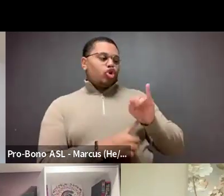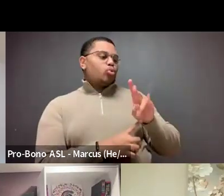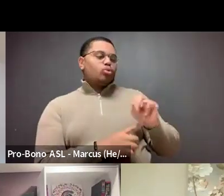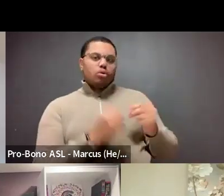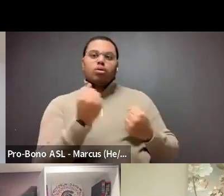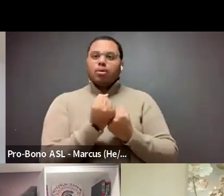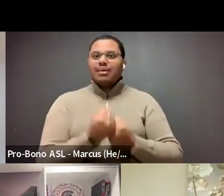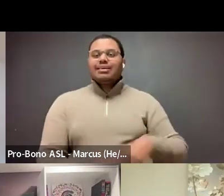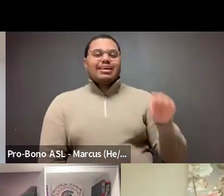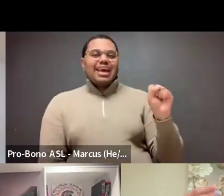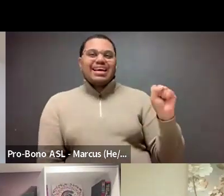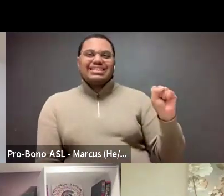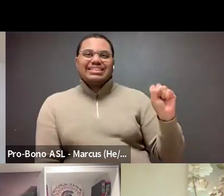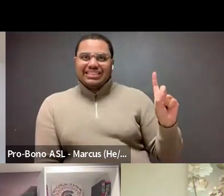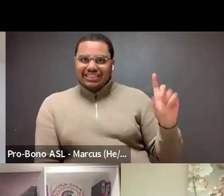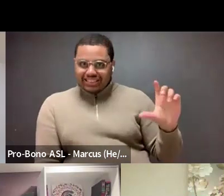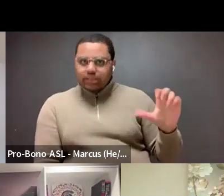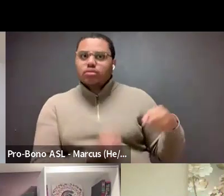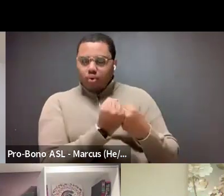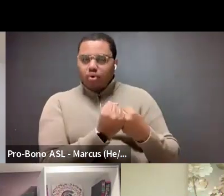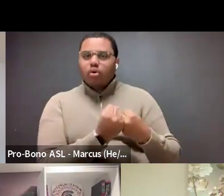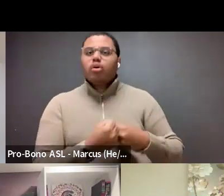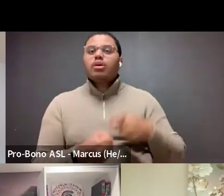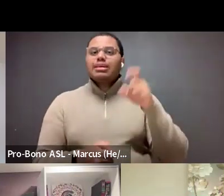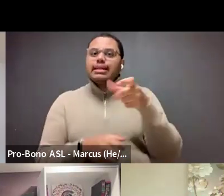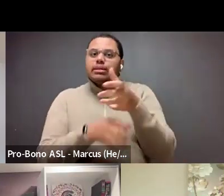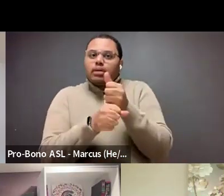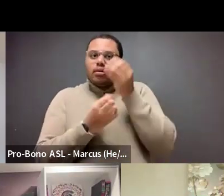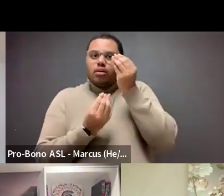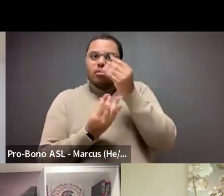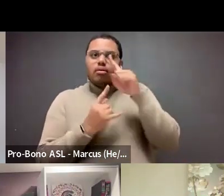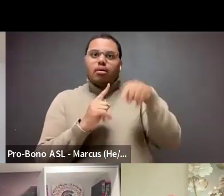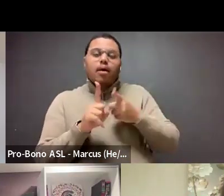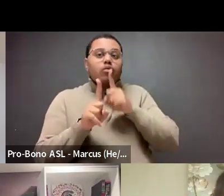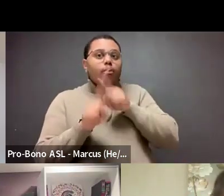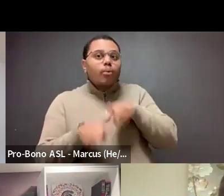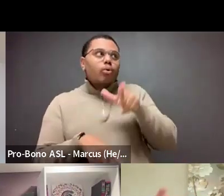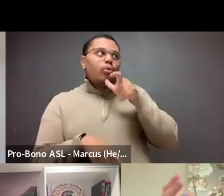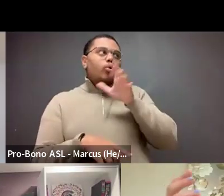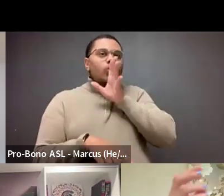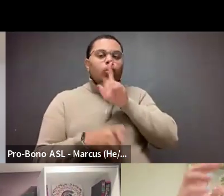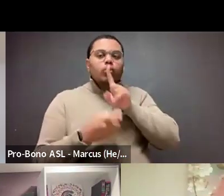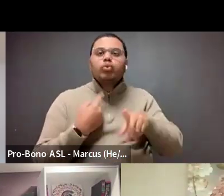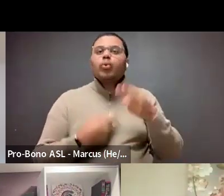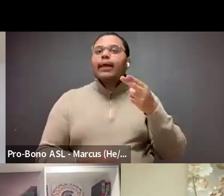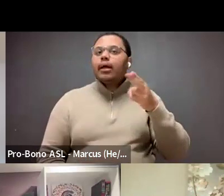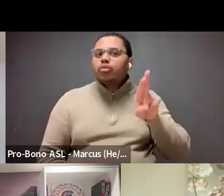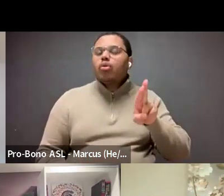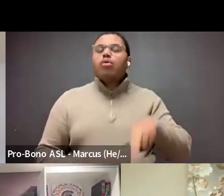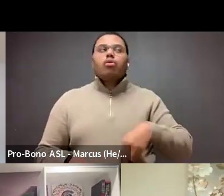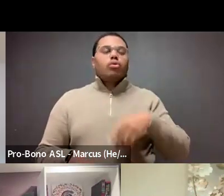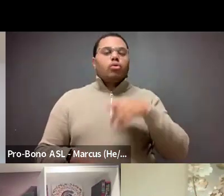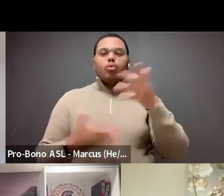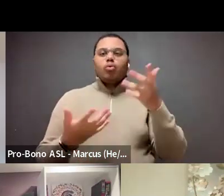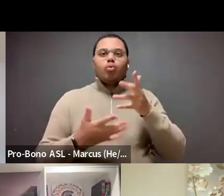SDC supports us as well. You need to be getting information about reporting and who to talk to and HR and all, like, what is the